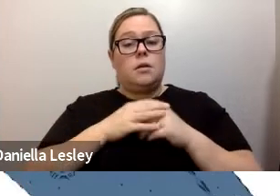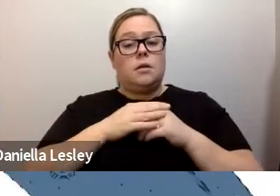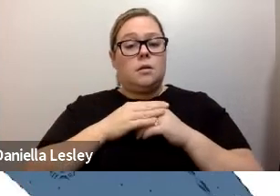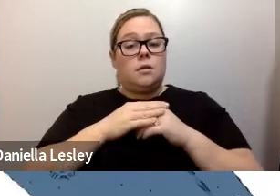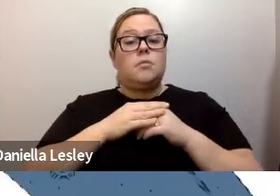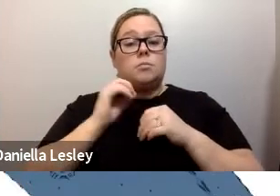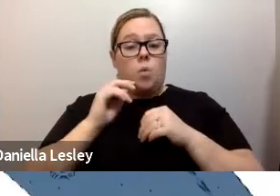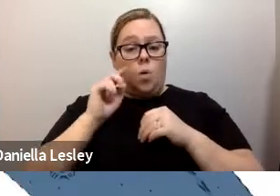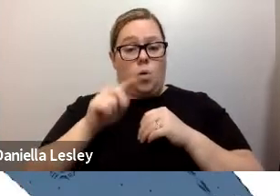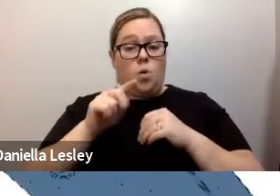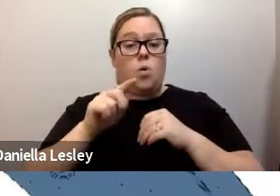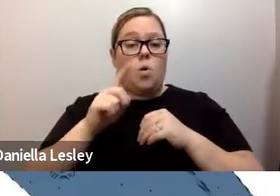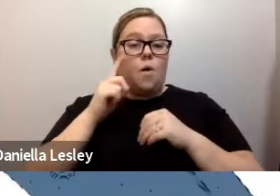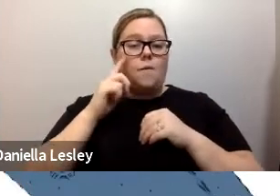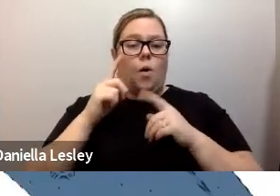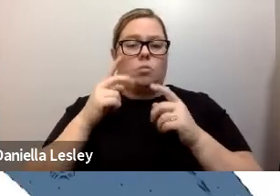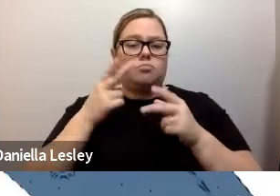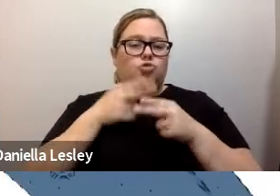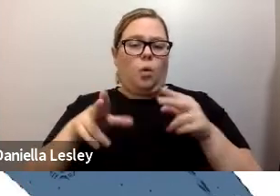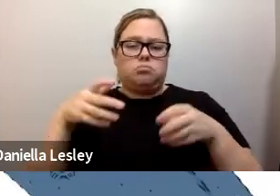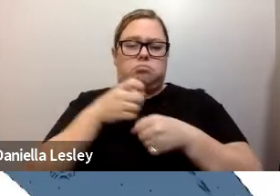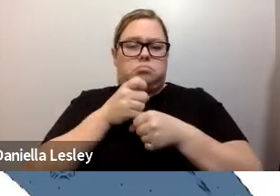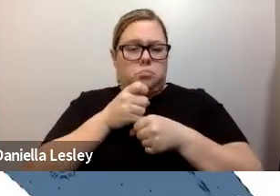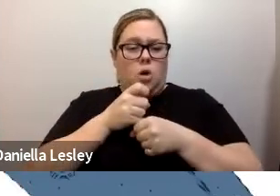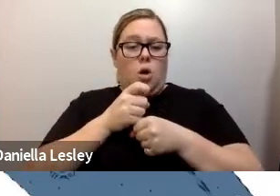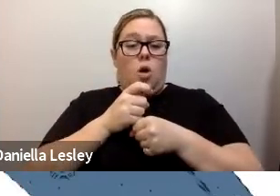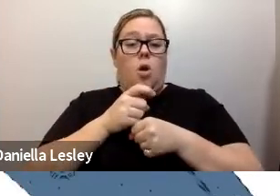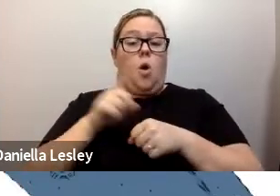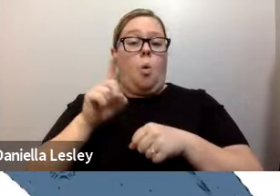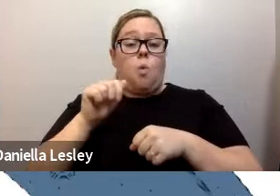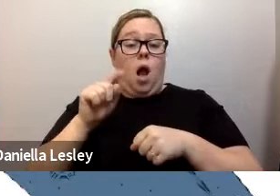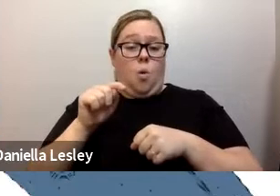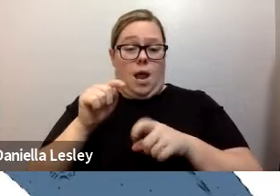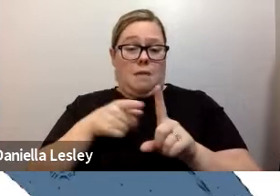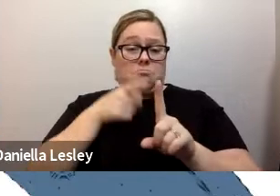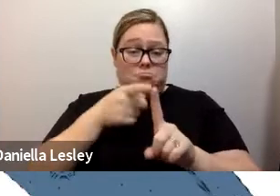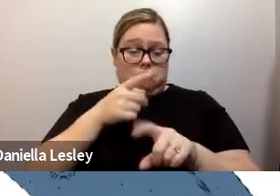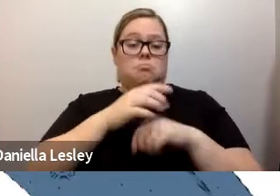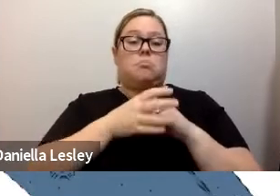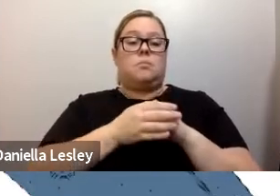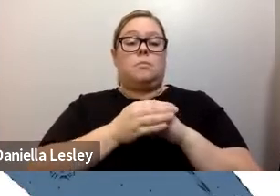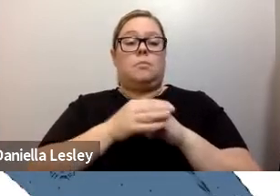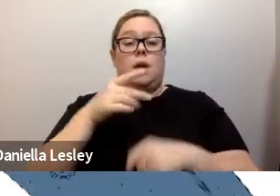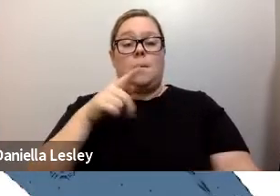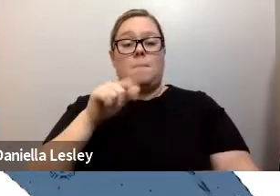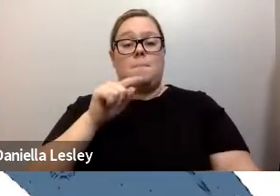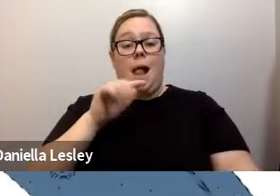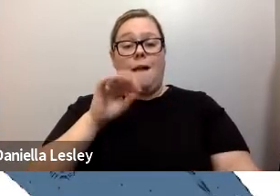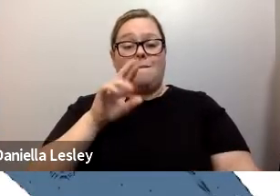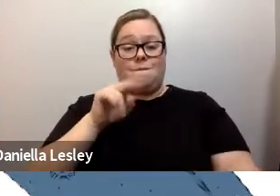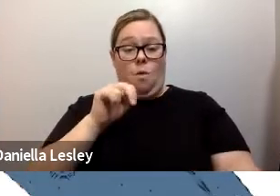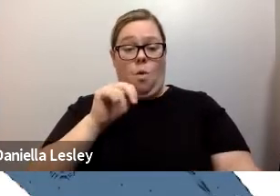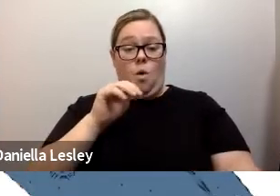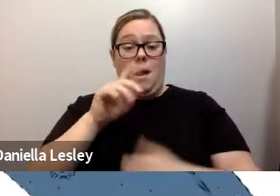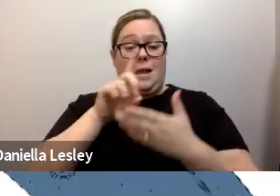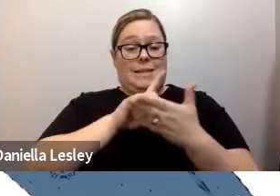So in just a kind of a snapshot of where we've ultimately gotten here is the platform. On the platform design side,